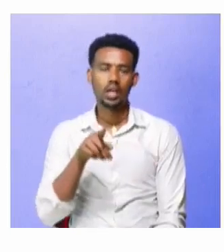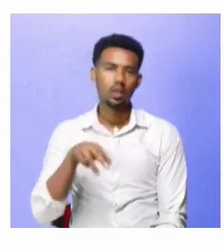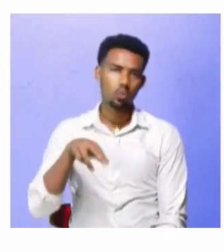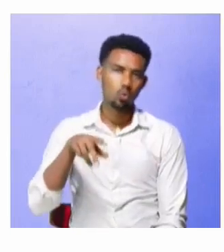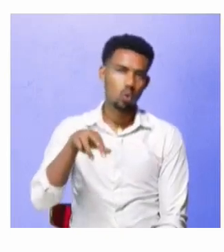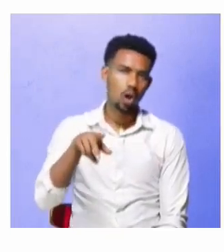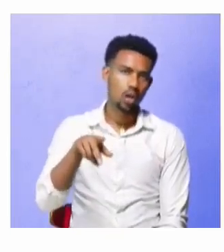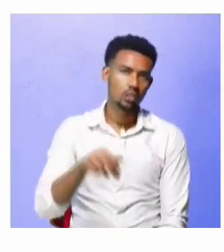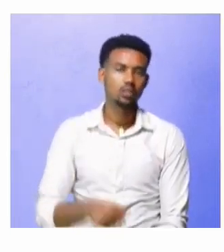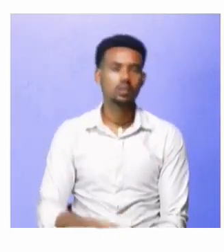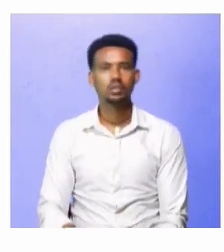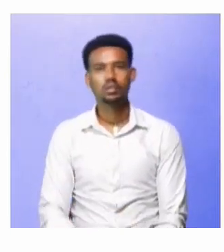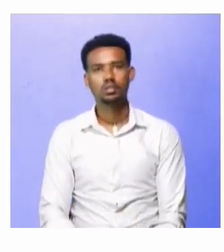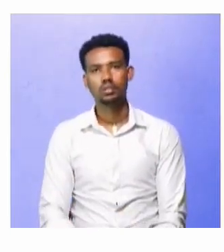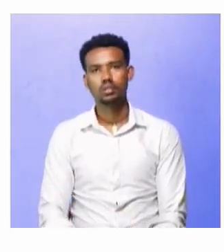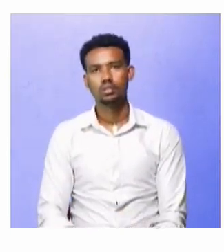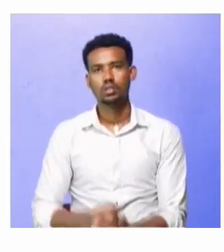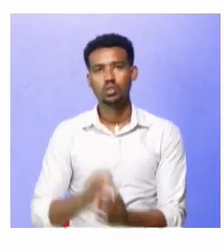towards